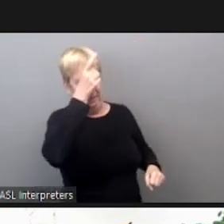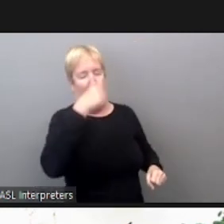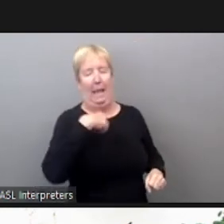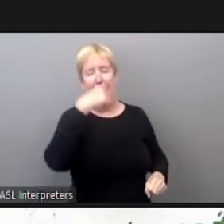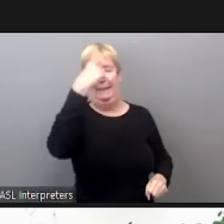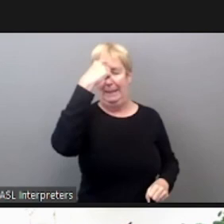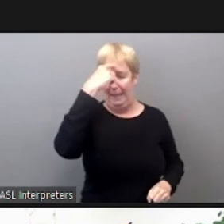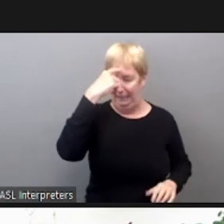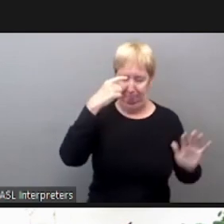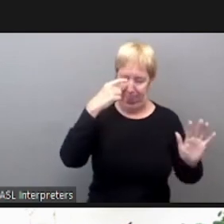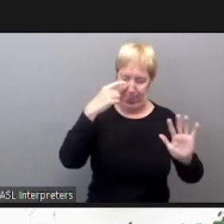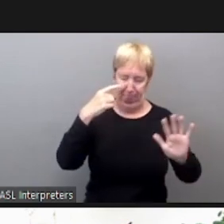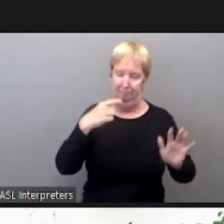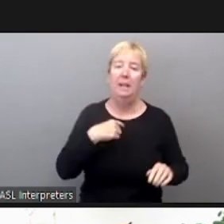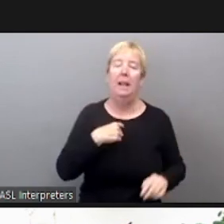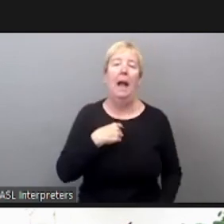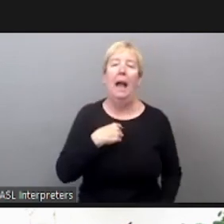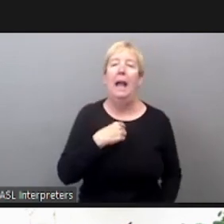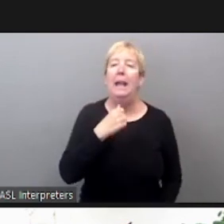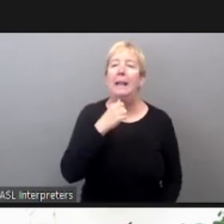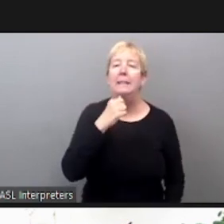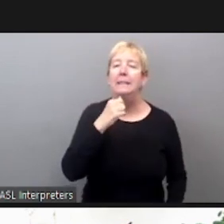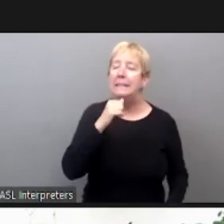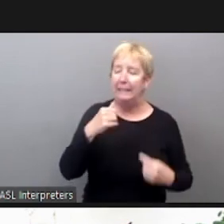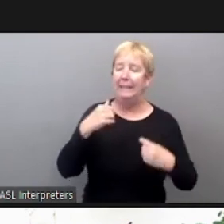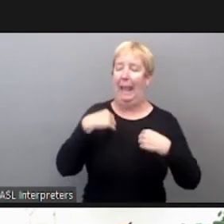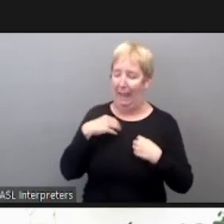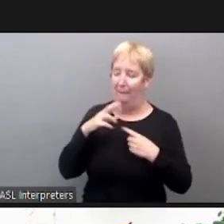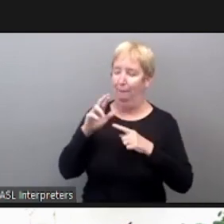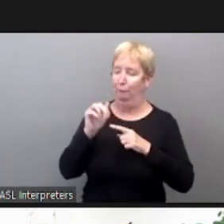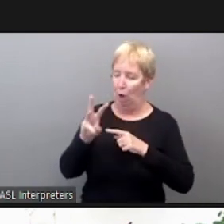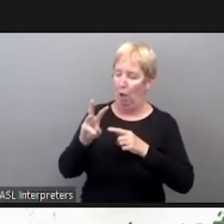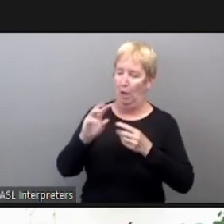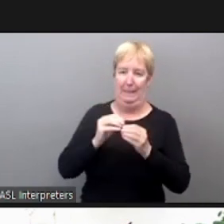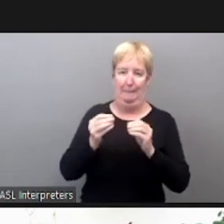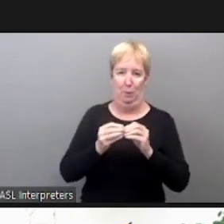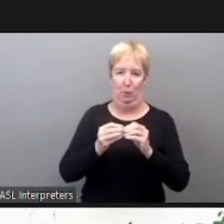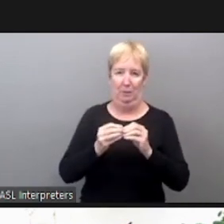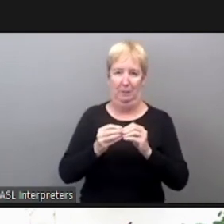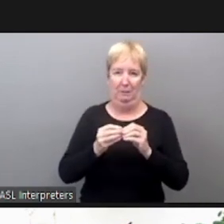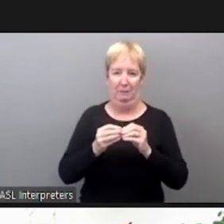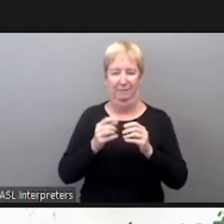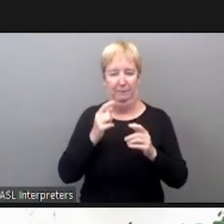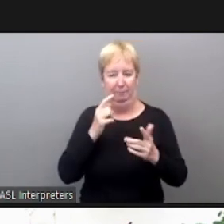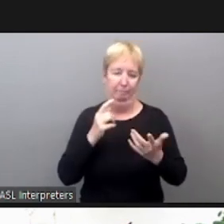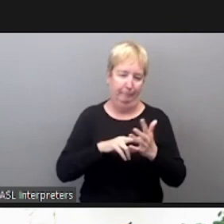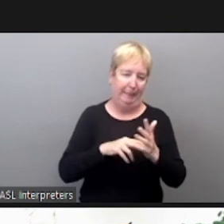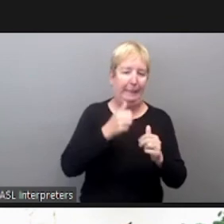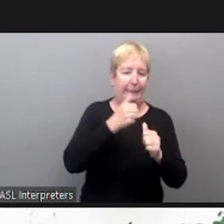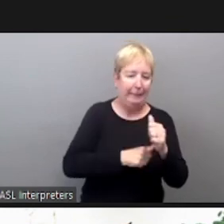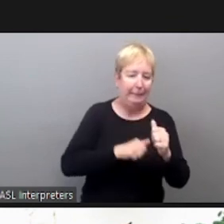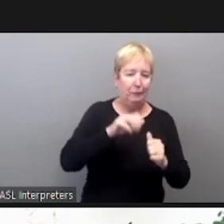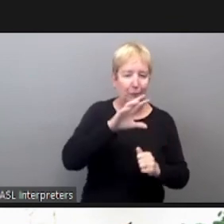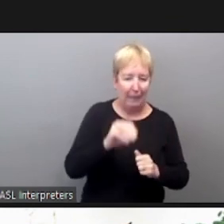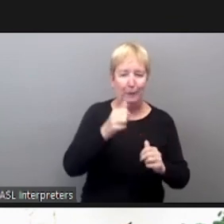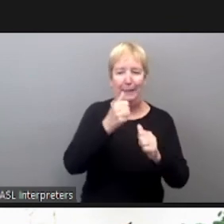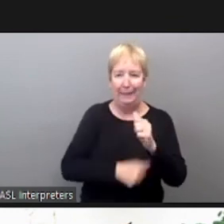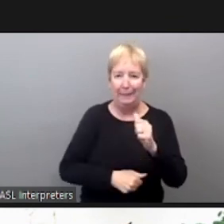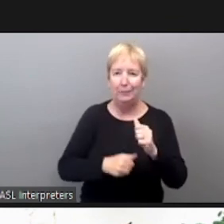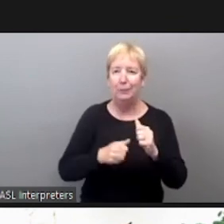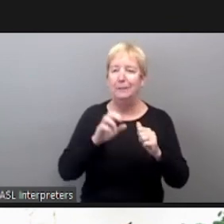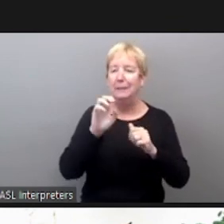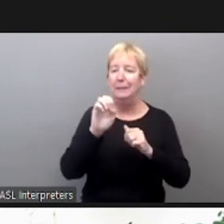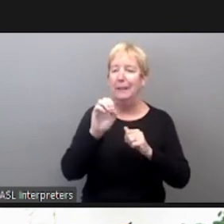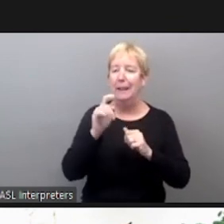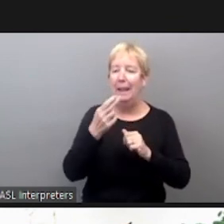that I didn't realize I didn't have raw numbers for county by ethnicity group in the breakdown, because the